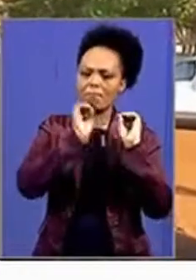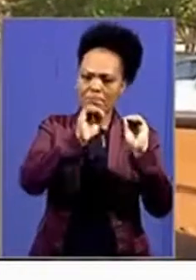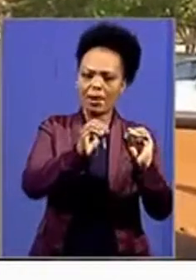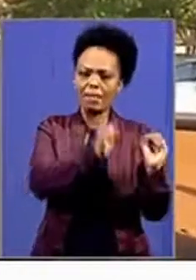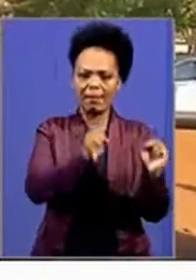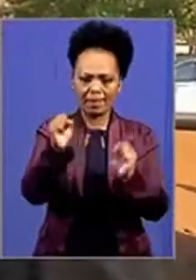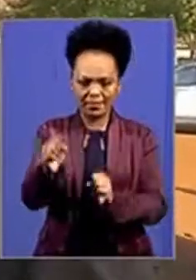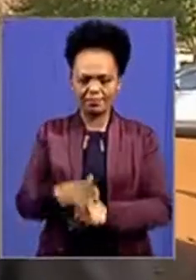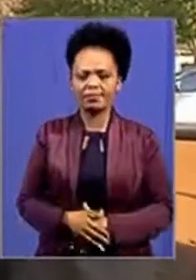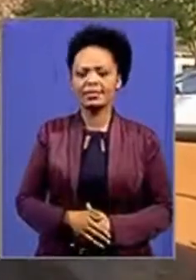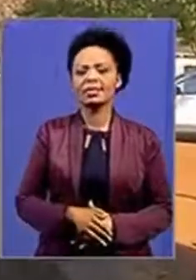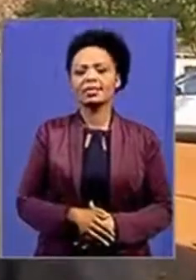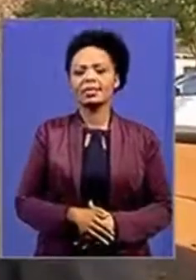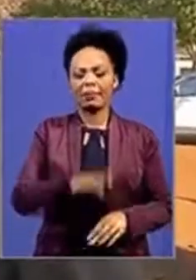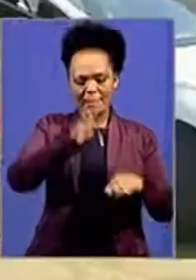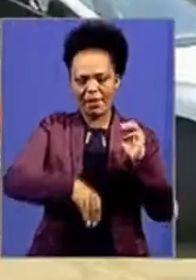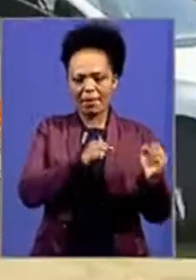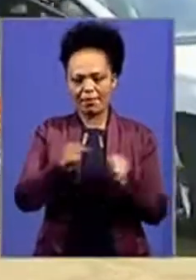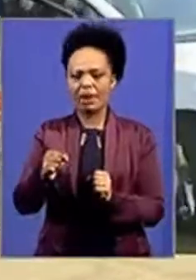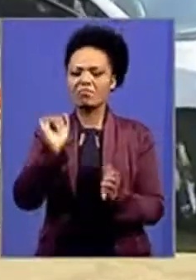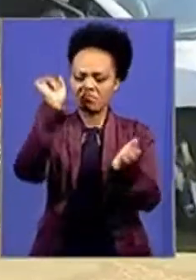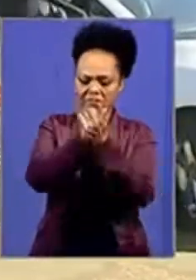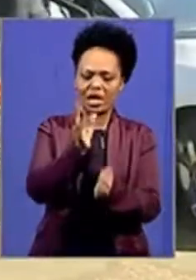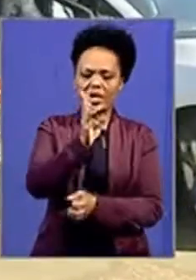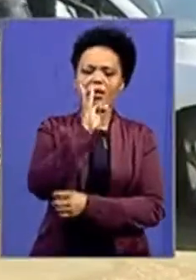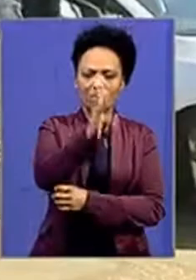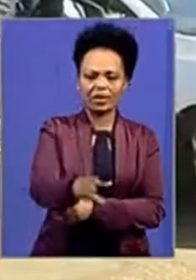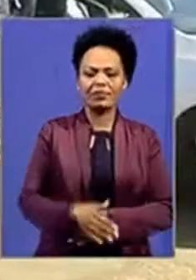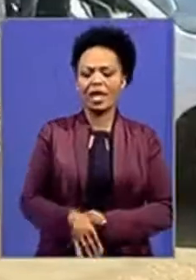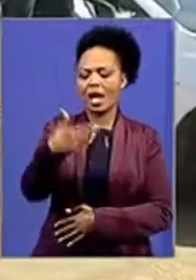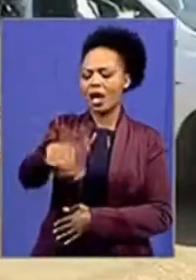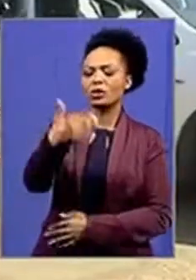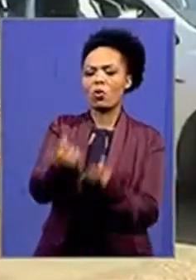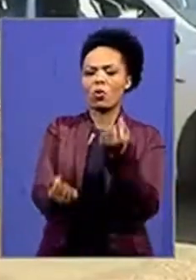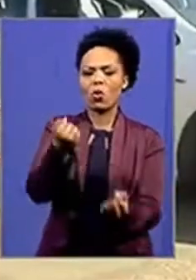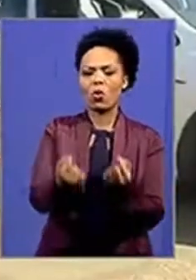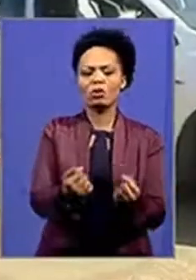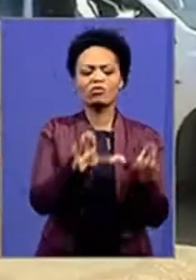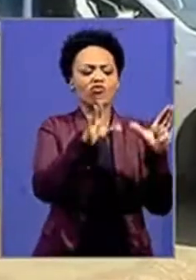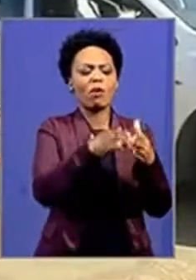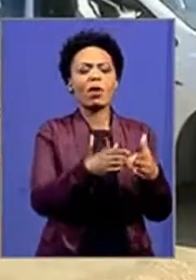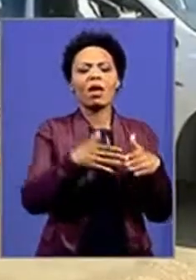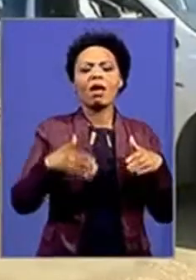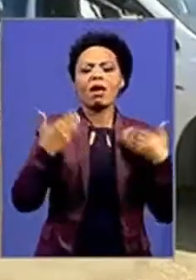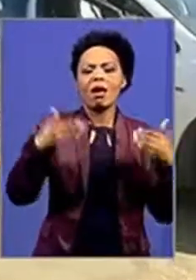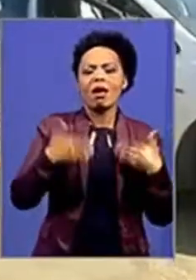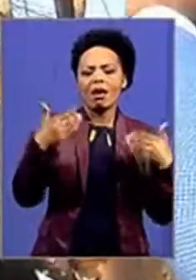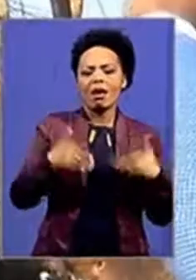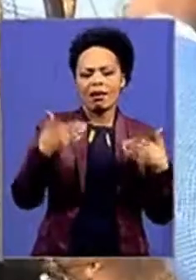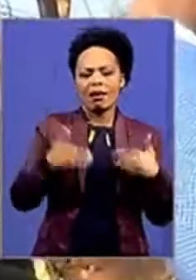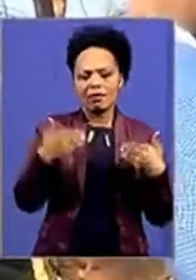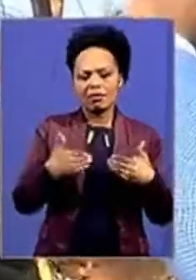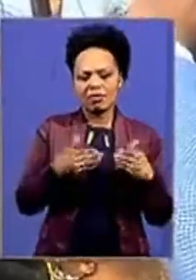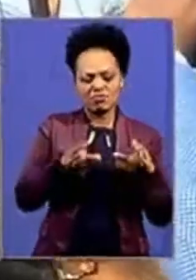are still going to rearrest them. Ka ntle ga kgorotsheko e be le lethabo fela go ba gonelelwa le bathegi ba